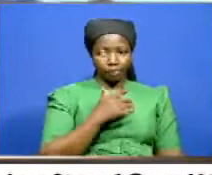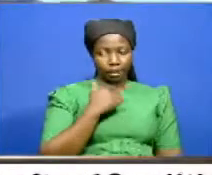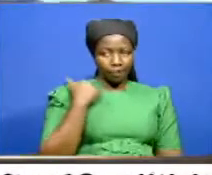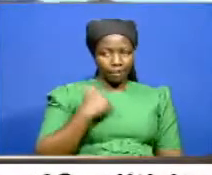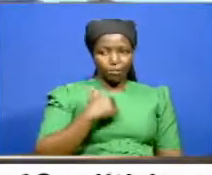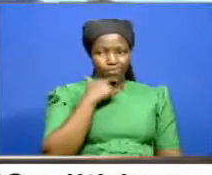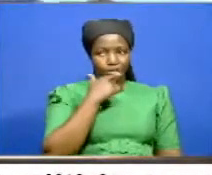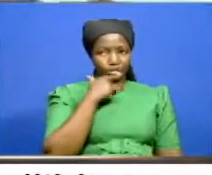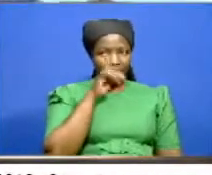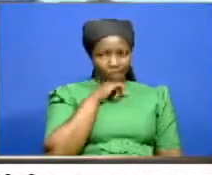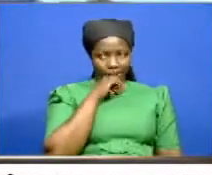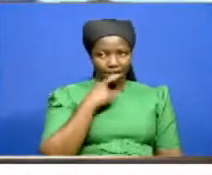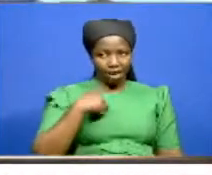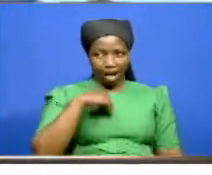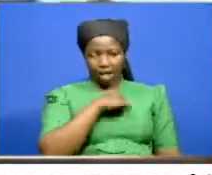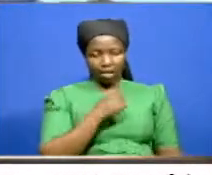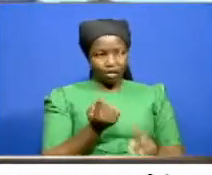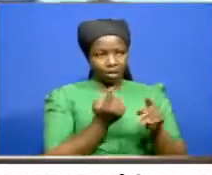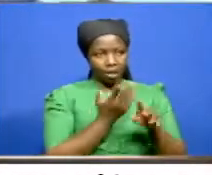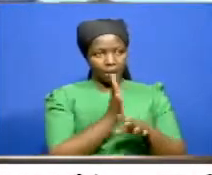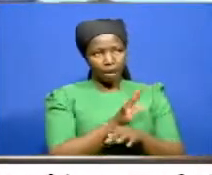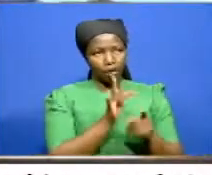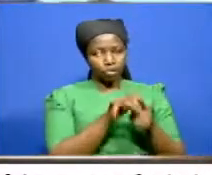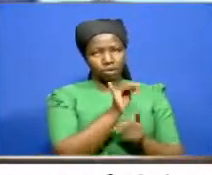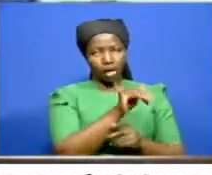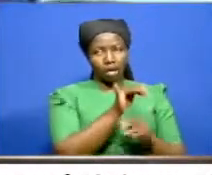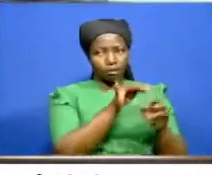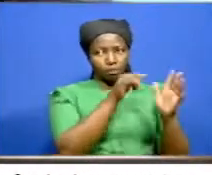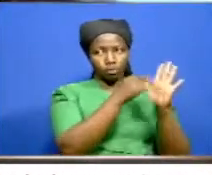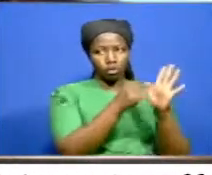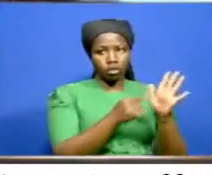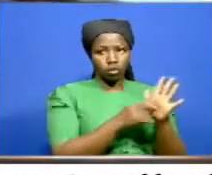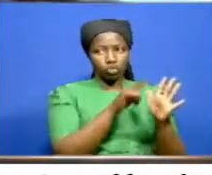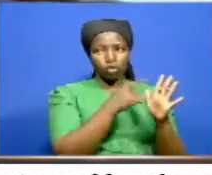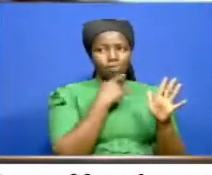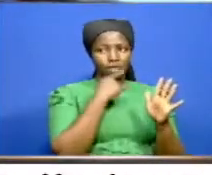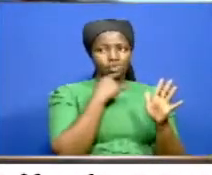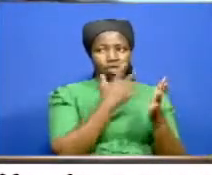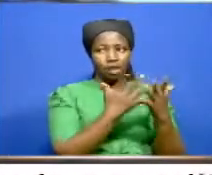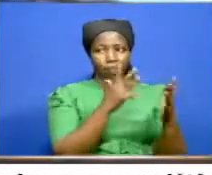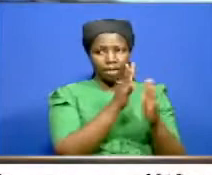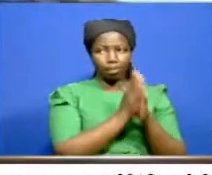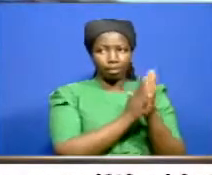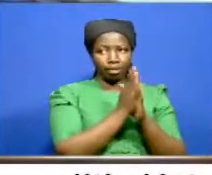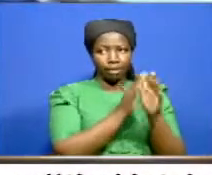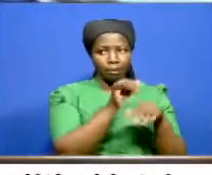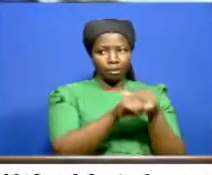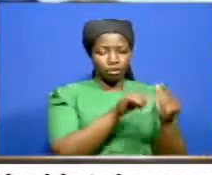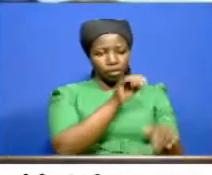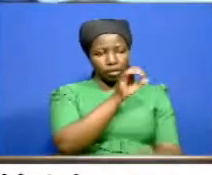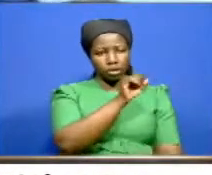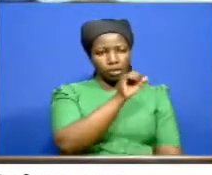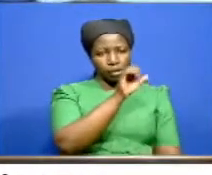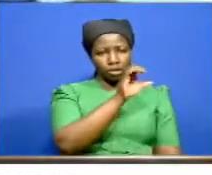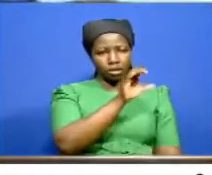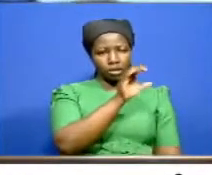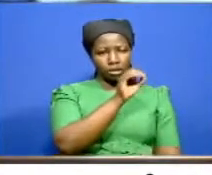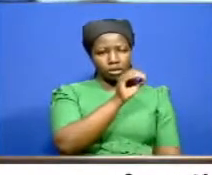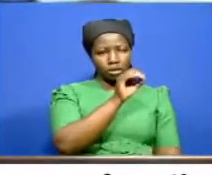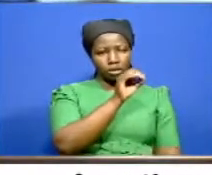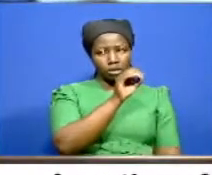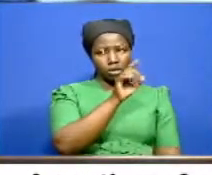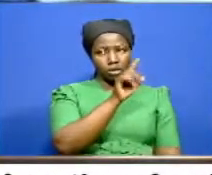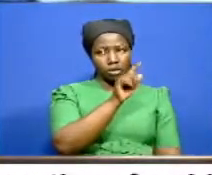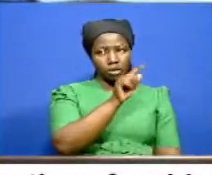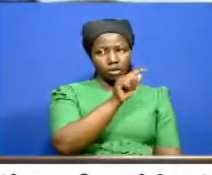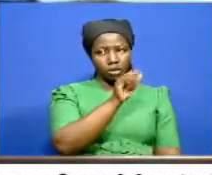that we would be coming back to that point, because you mentioned something quite interesting. It was about scouting. Yeah. And that in Kenya has